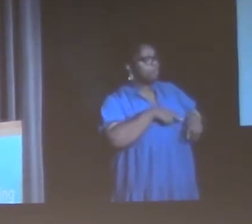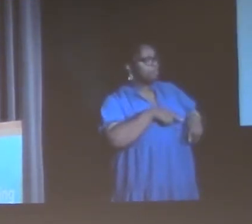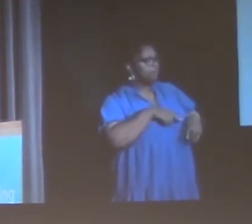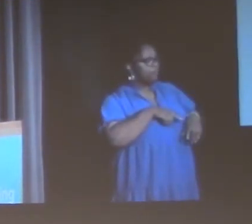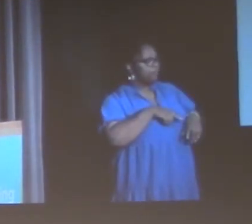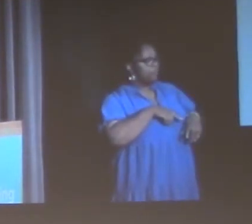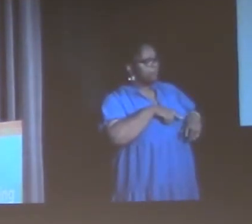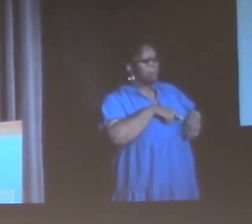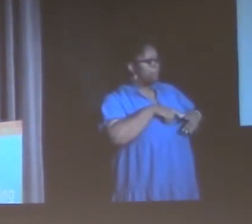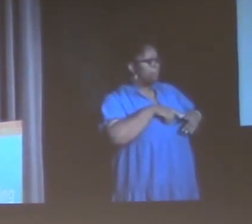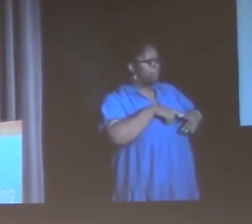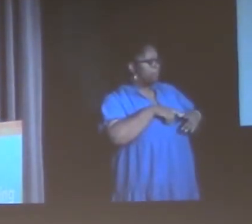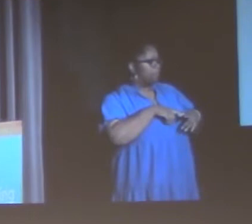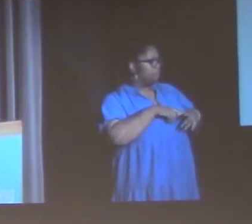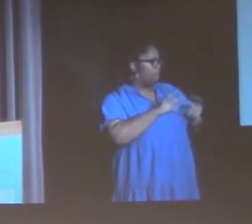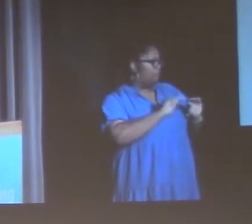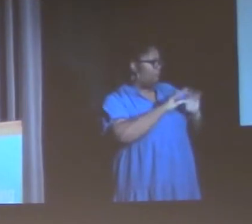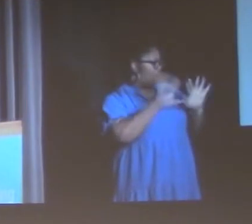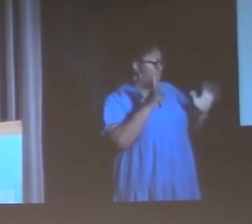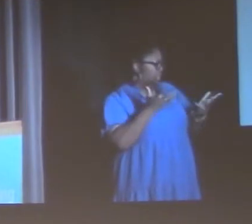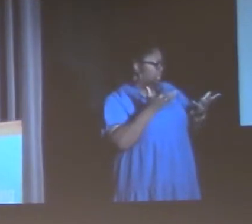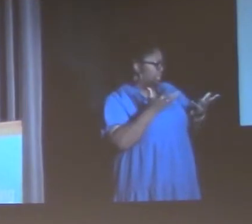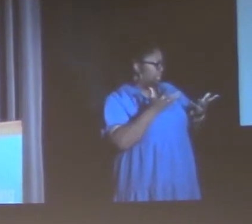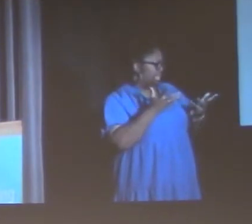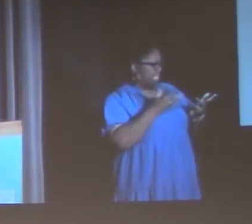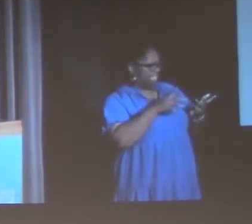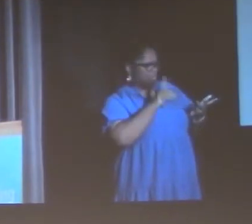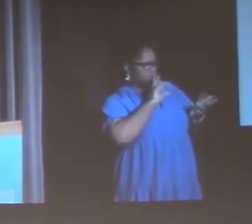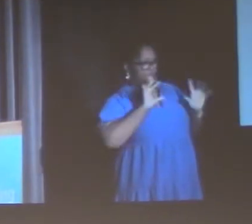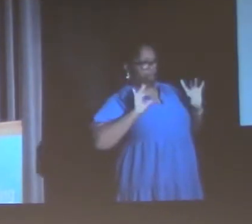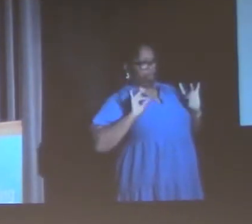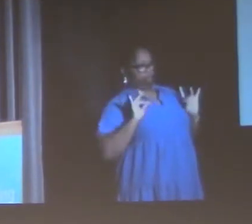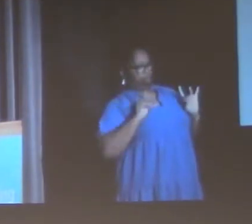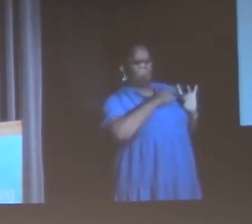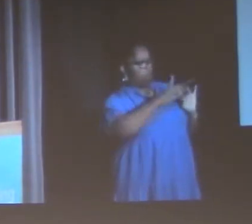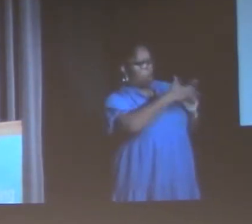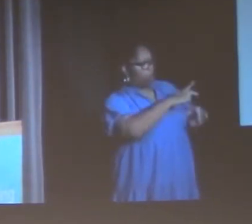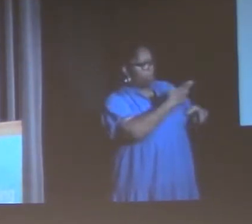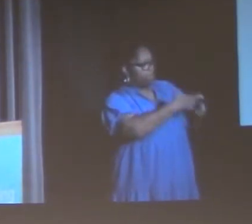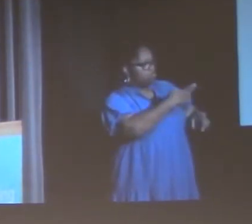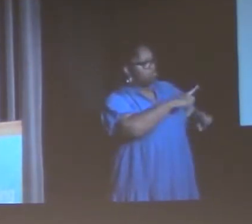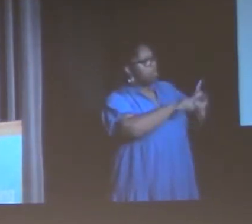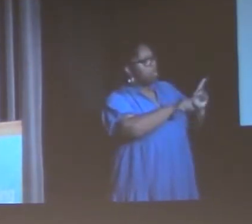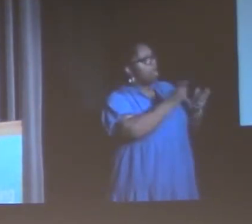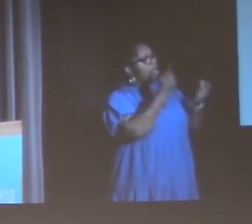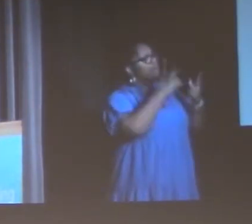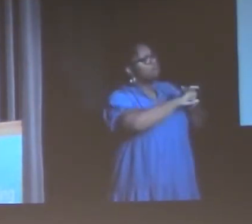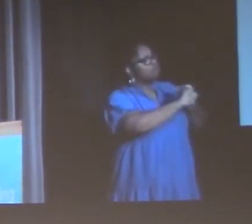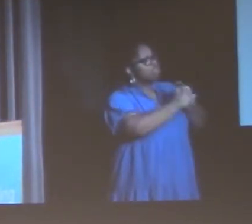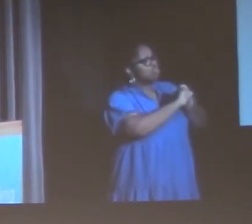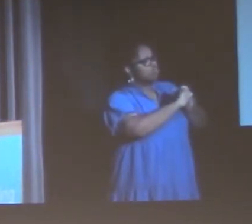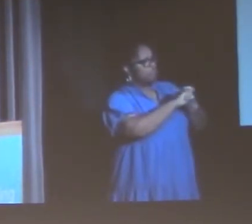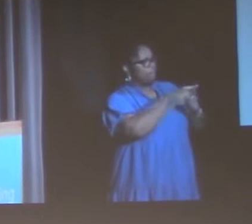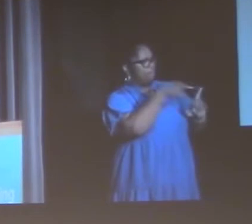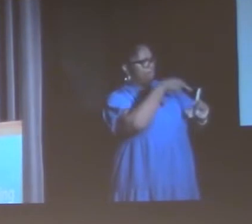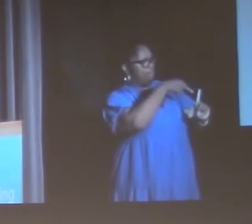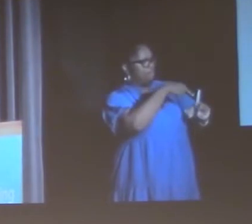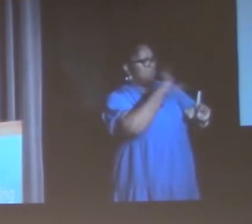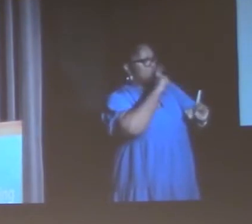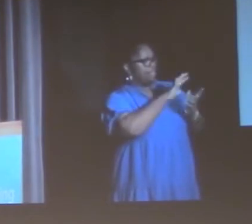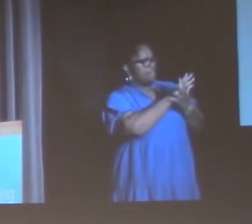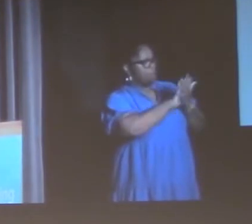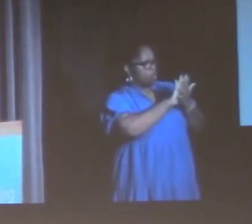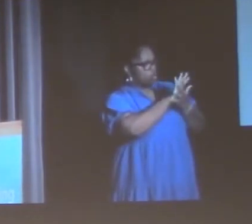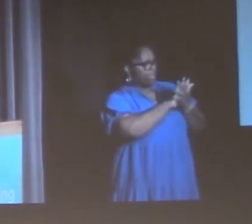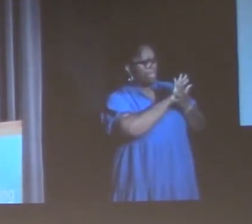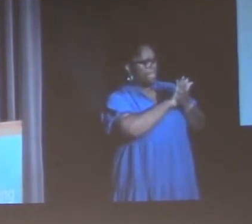seems obviously very like tricky, as you mentioned, but friendship is also a very murky terrain in